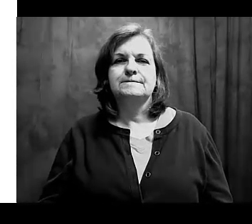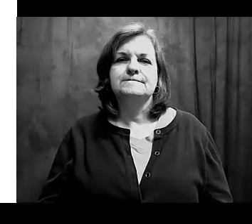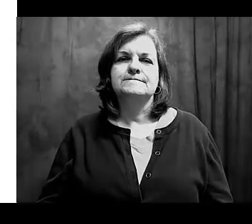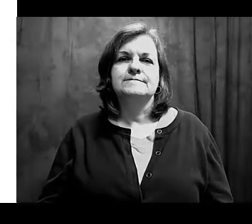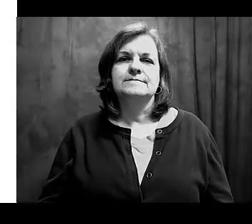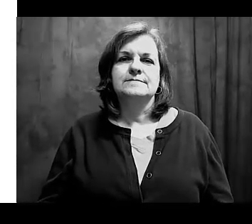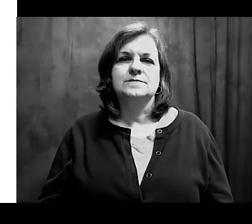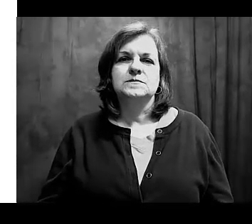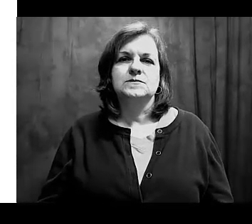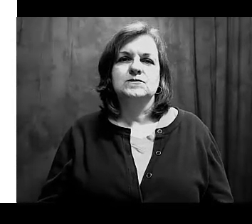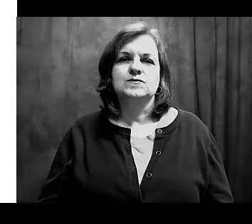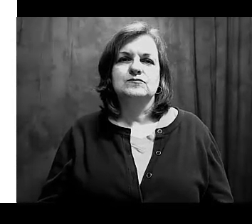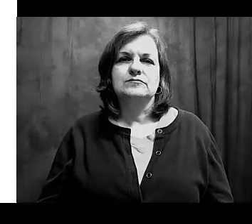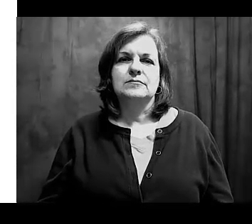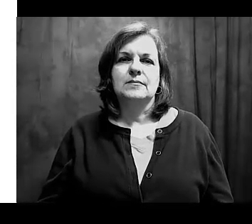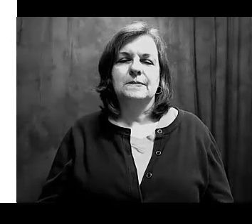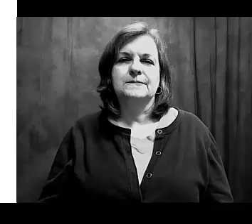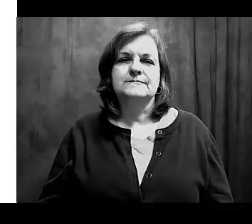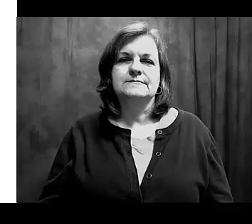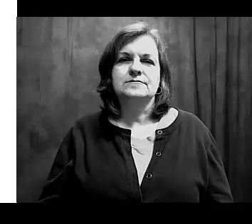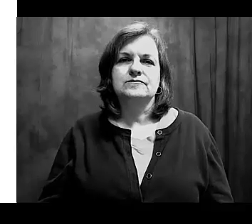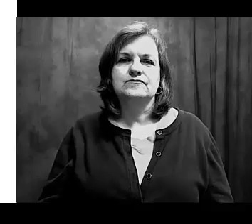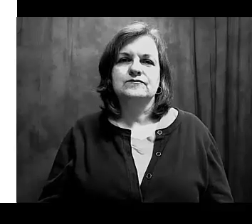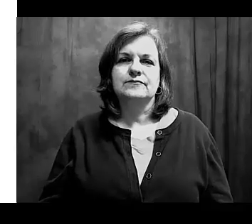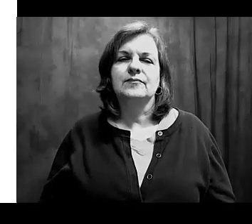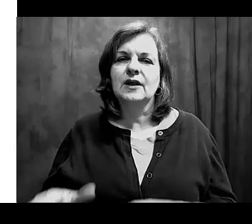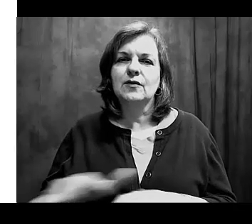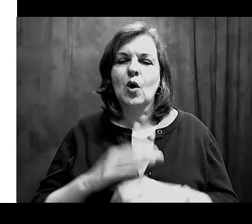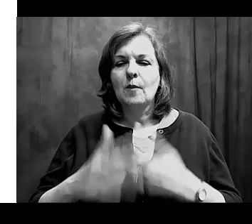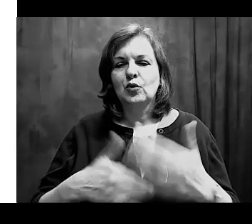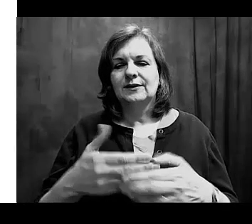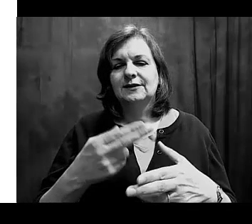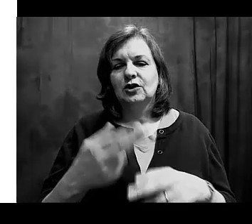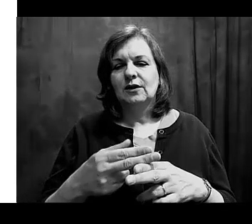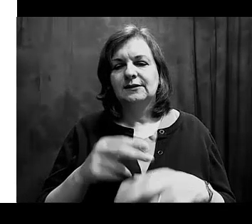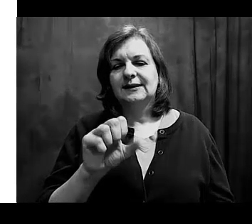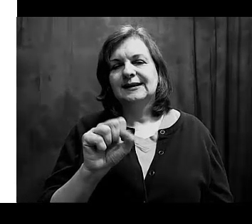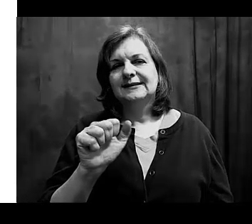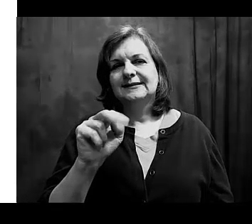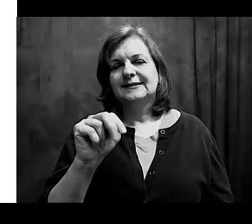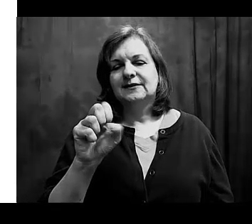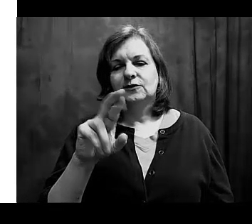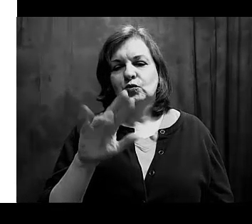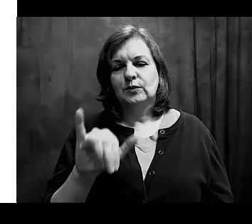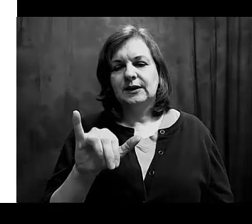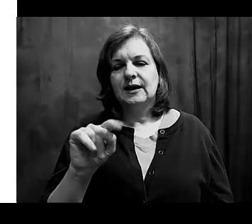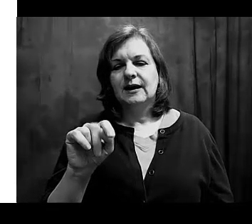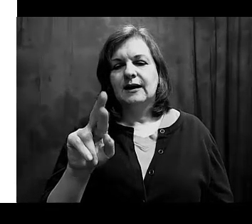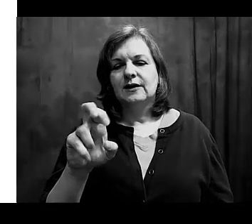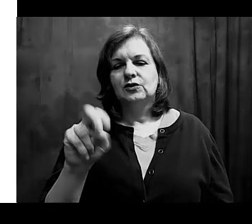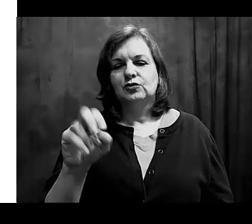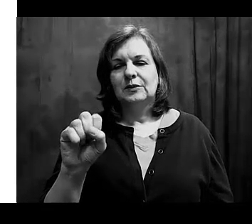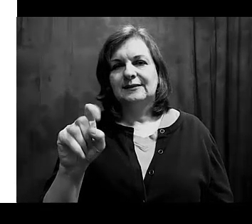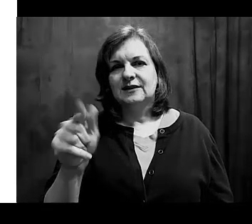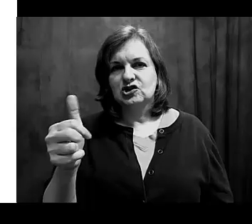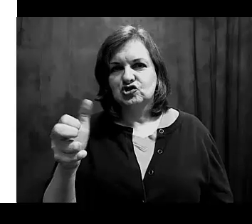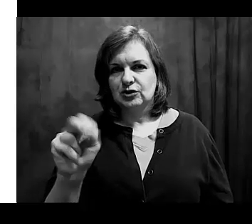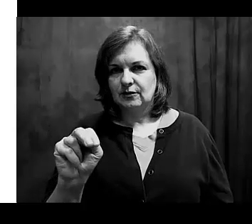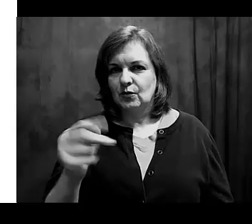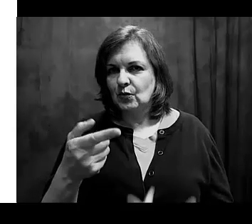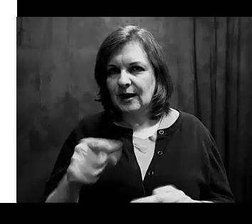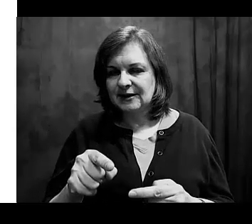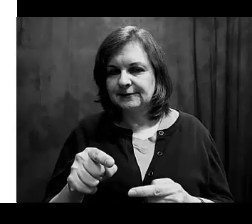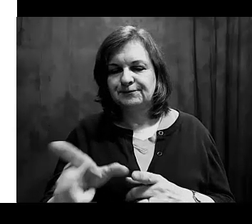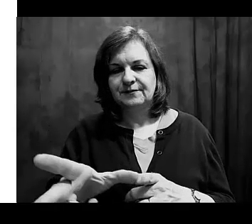considered. And what we look at is the sensation that you actually